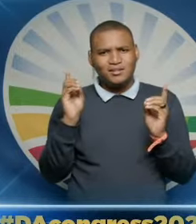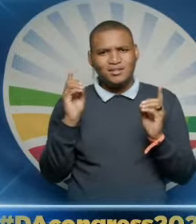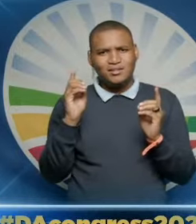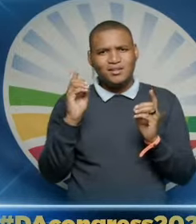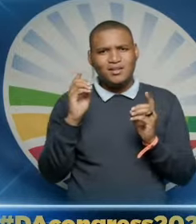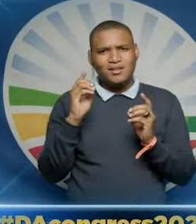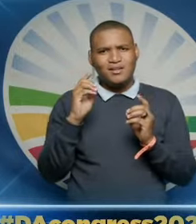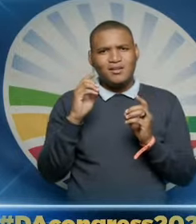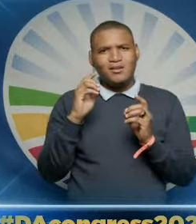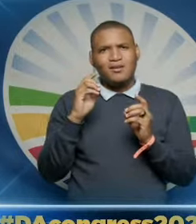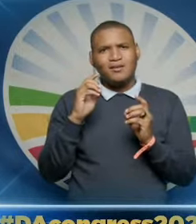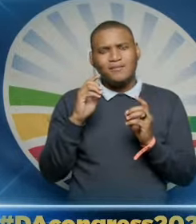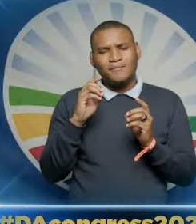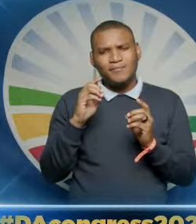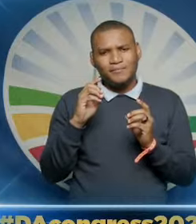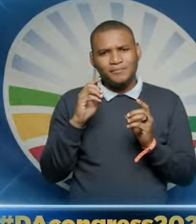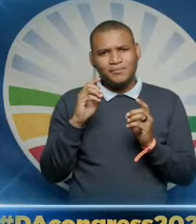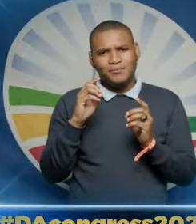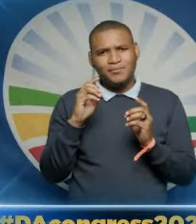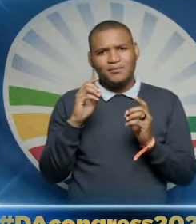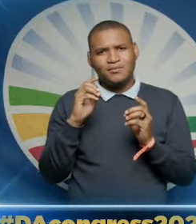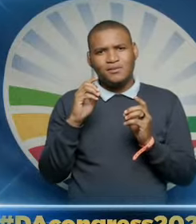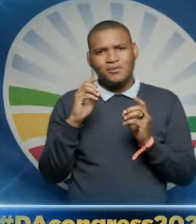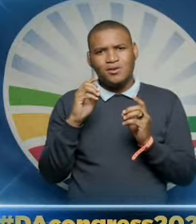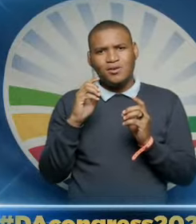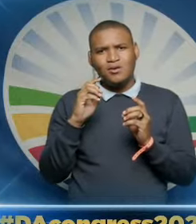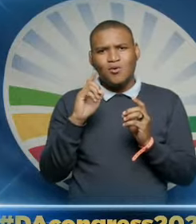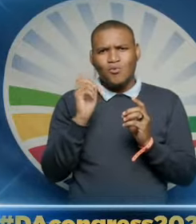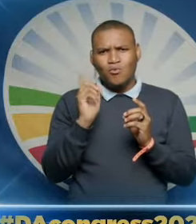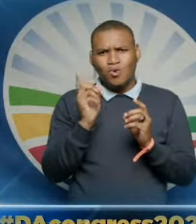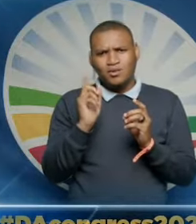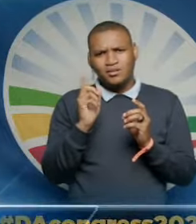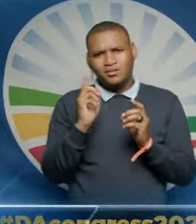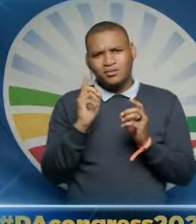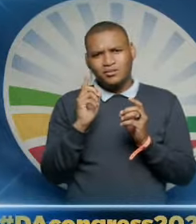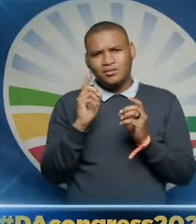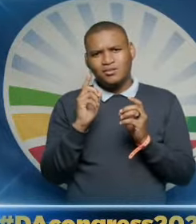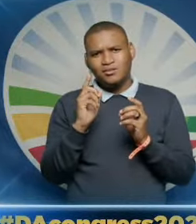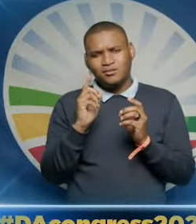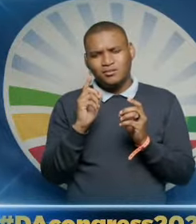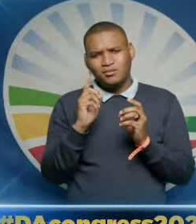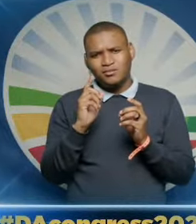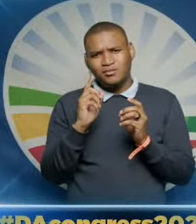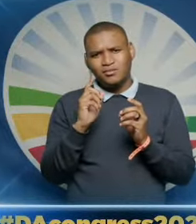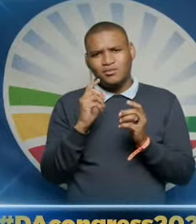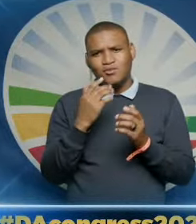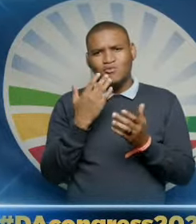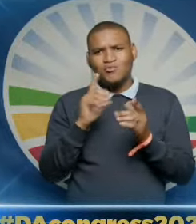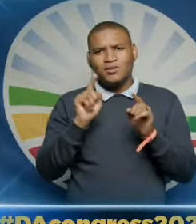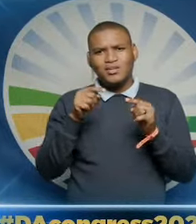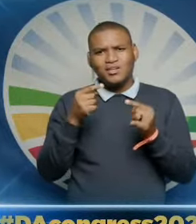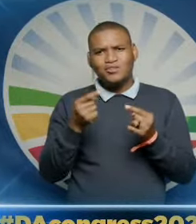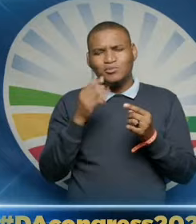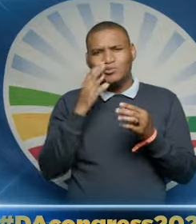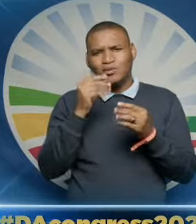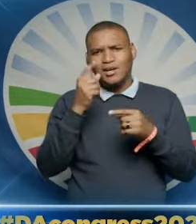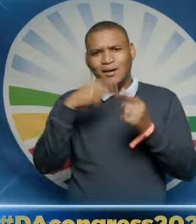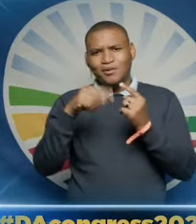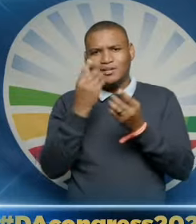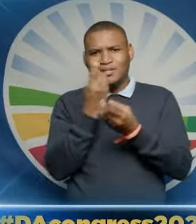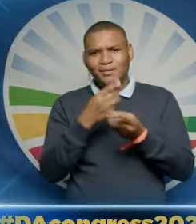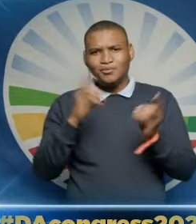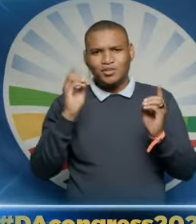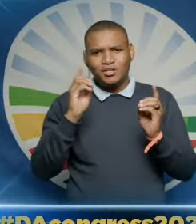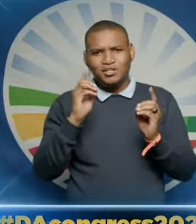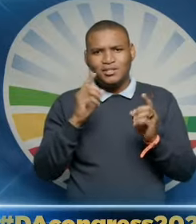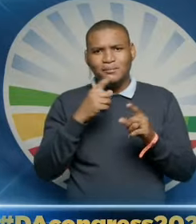Siviwe explains this thing and emphasizes this thing, that what was most important for us, you cannot be talking about democracy